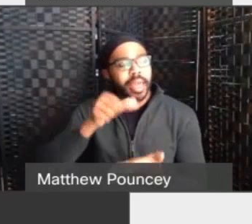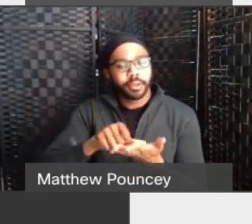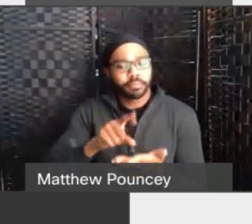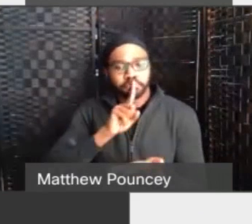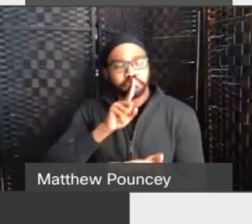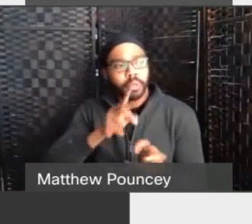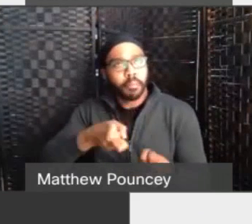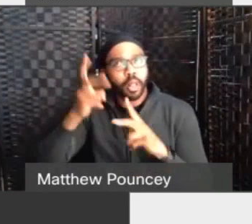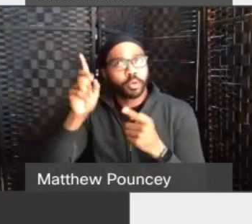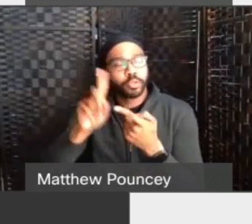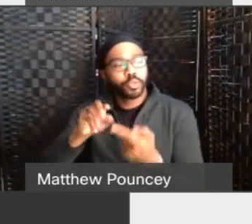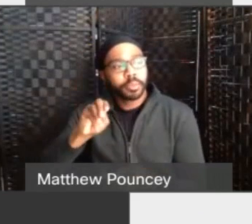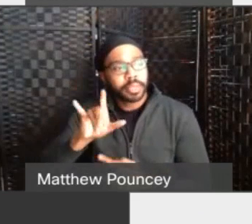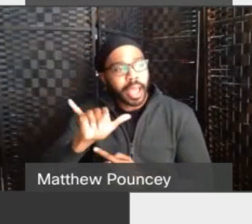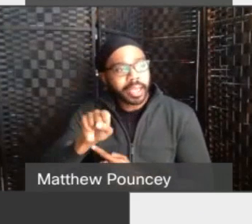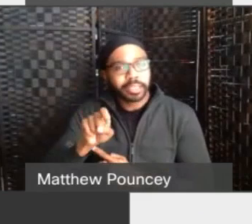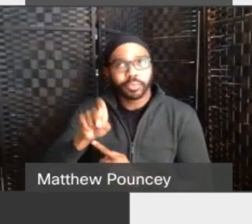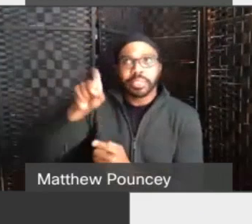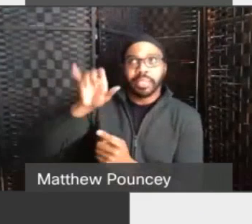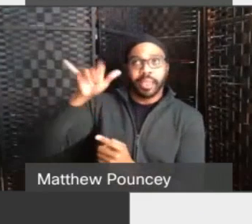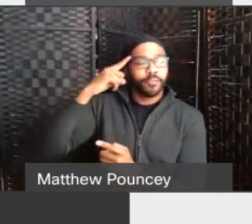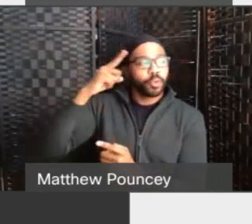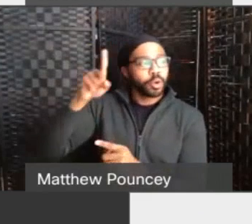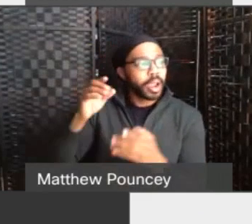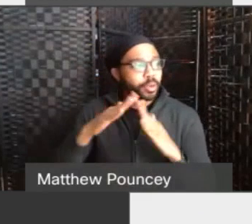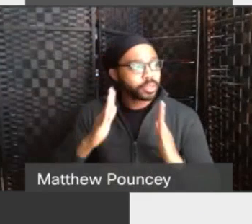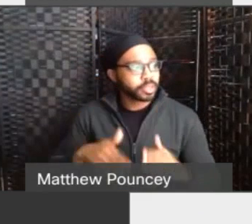and they're needed for housing.